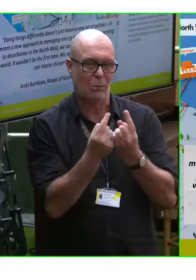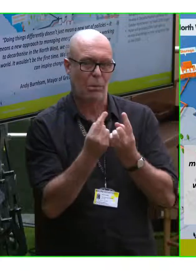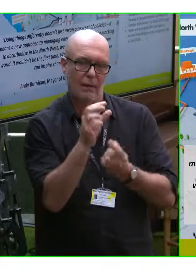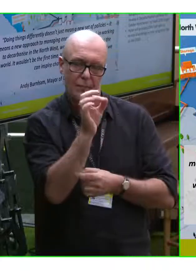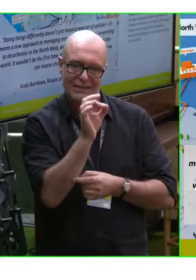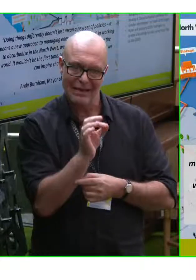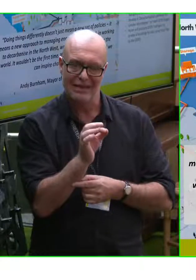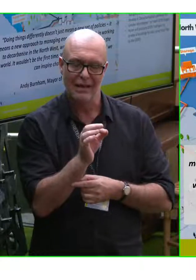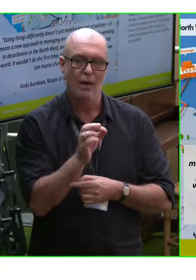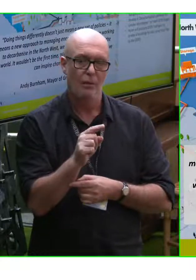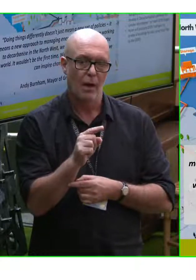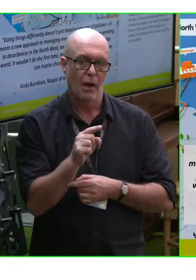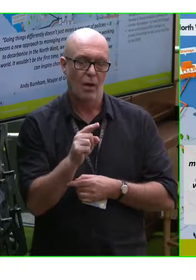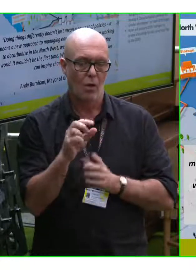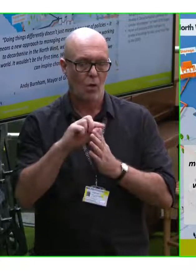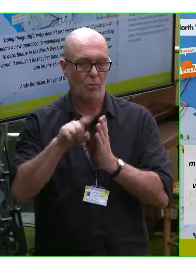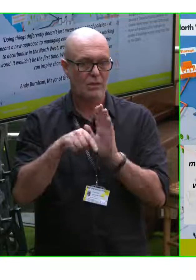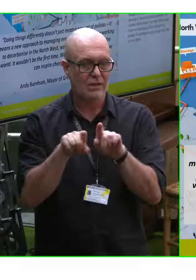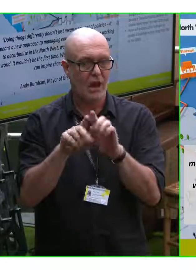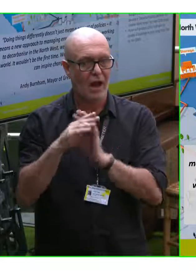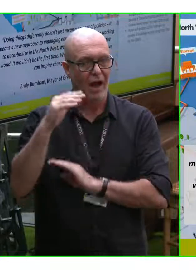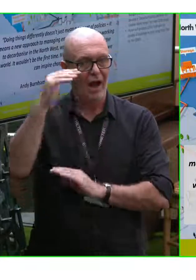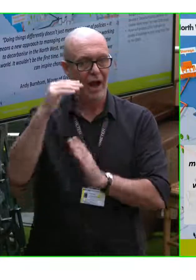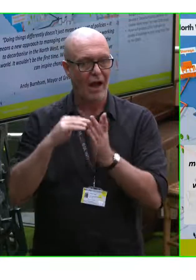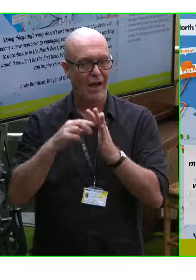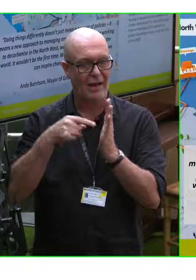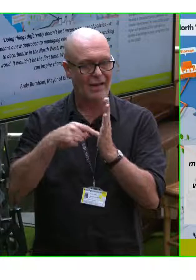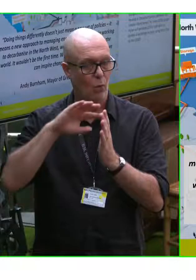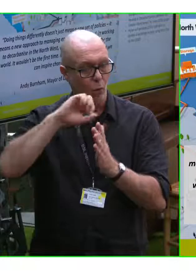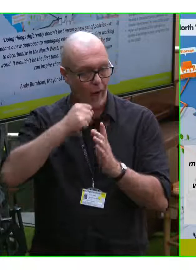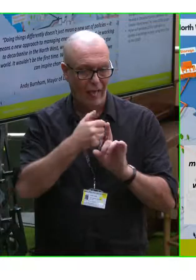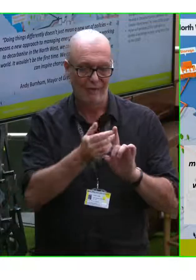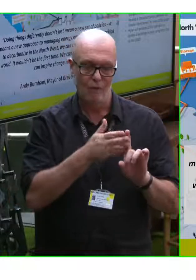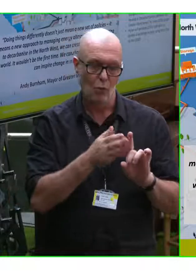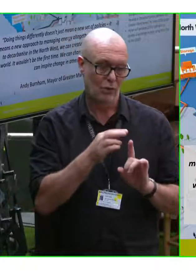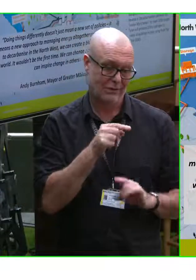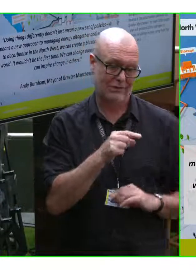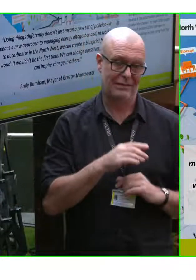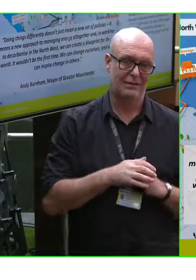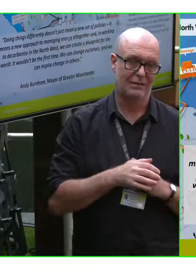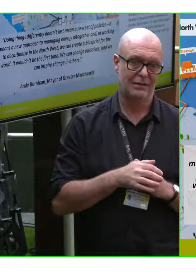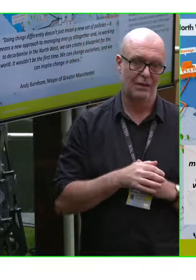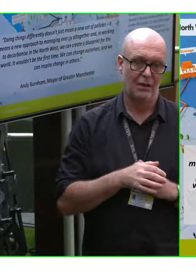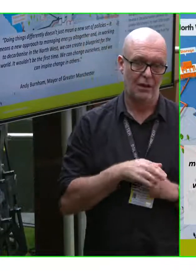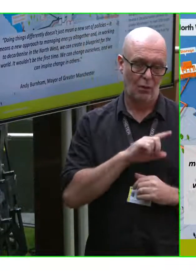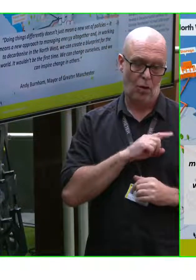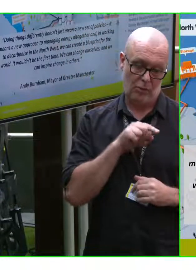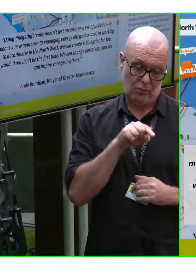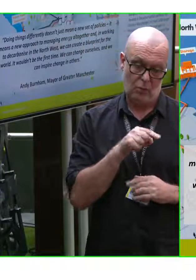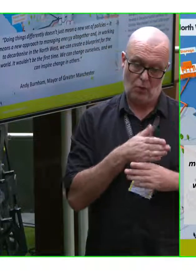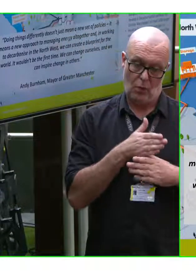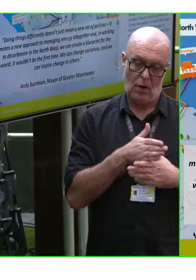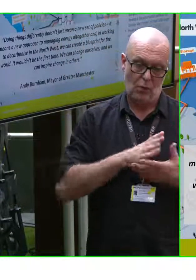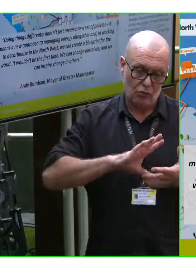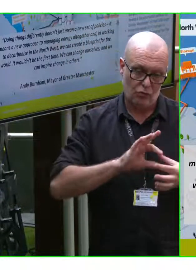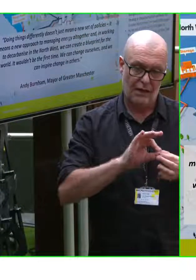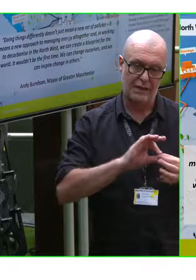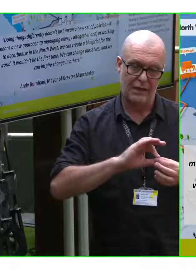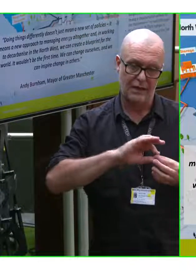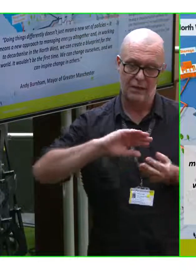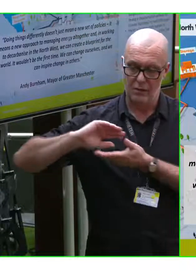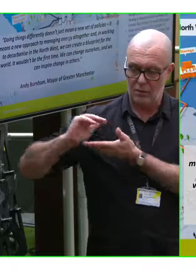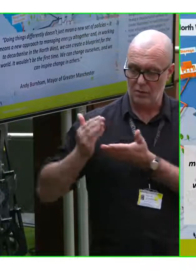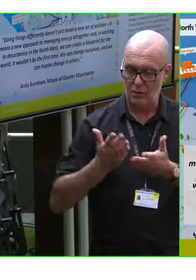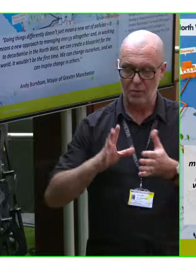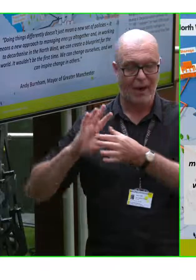like HyNet will influence what we do here in JN, because we work on developing that supply chain. The businesses